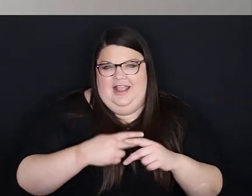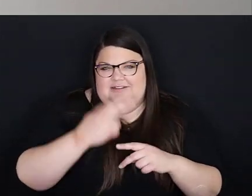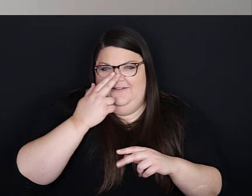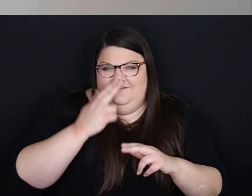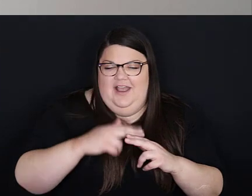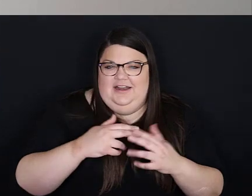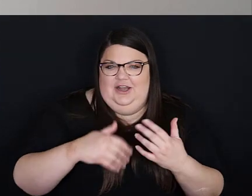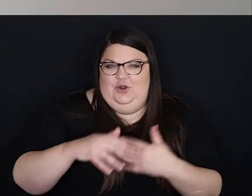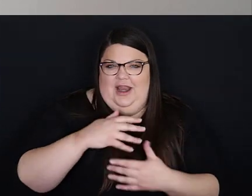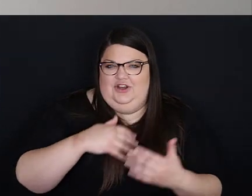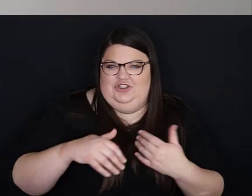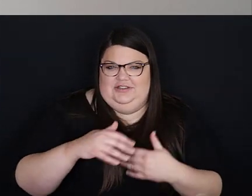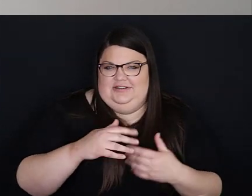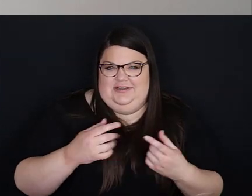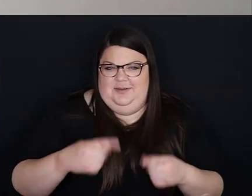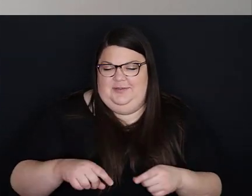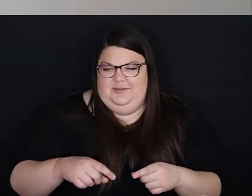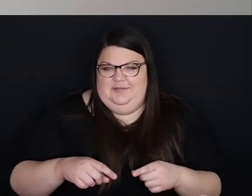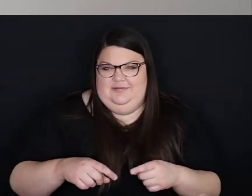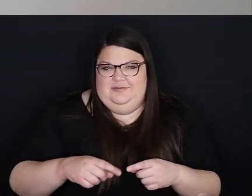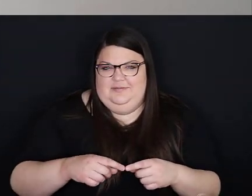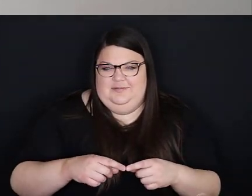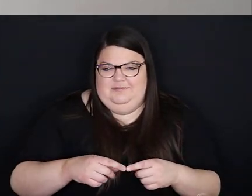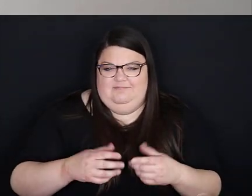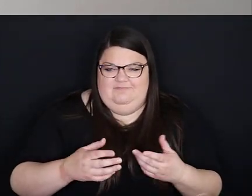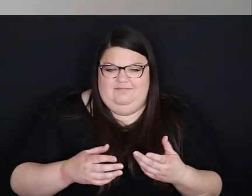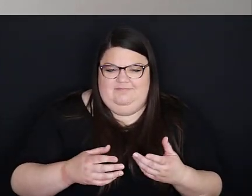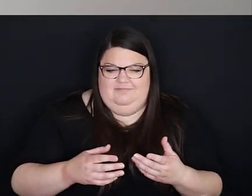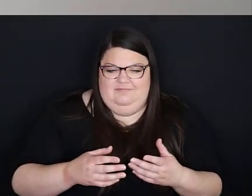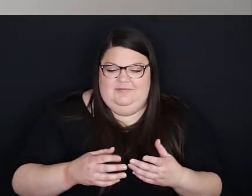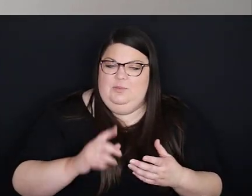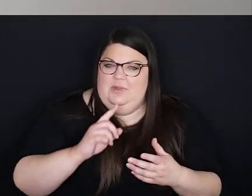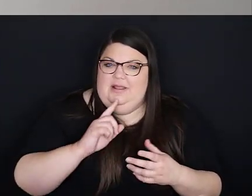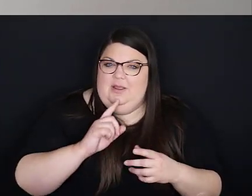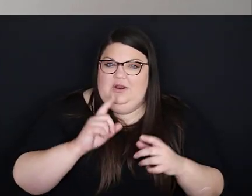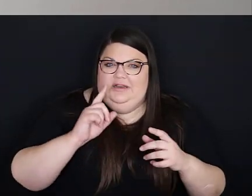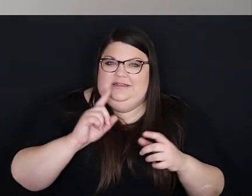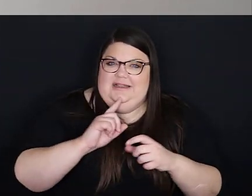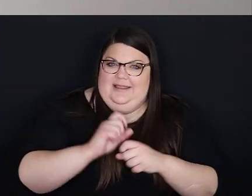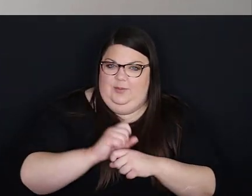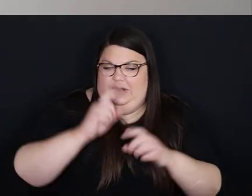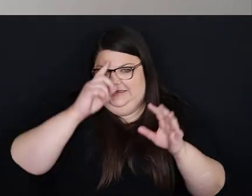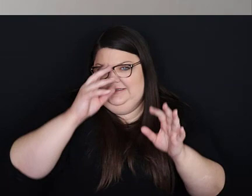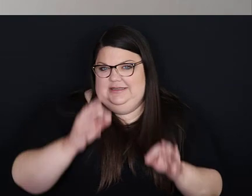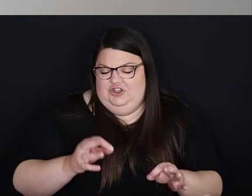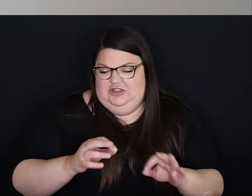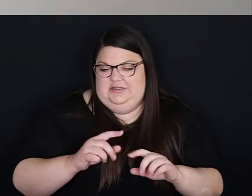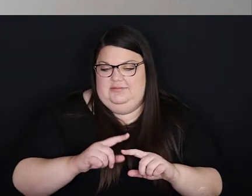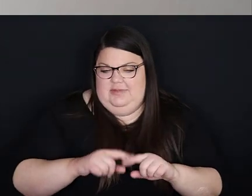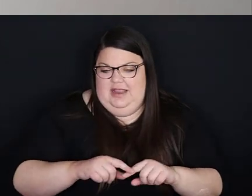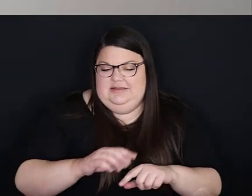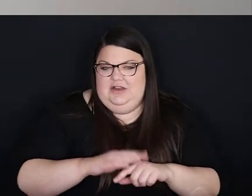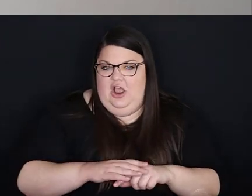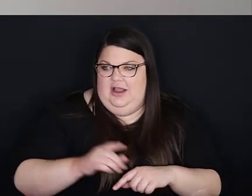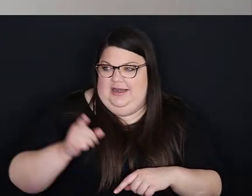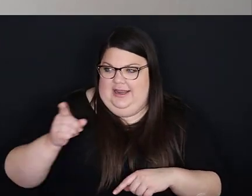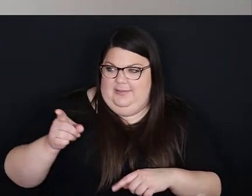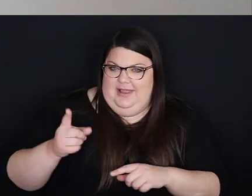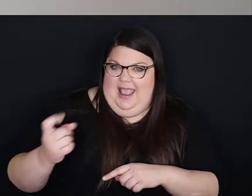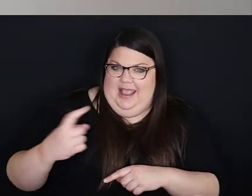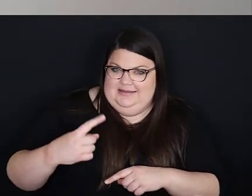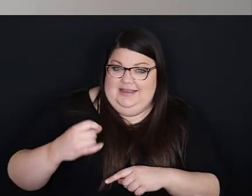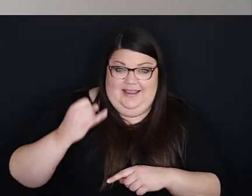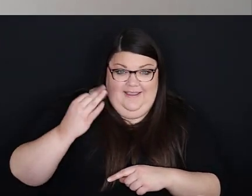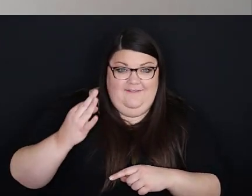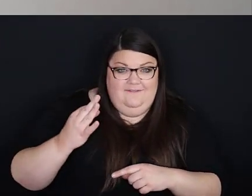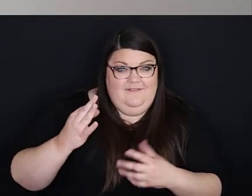fun interactions that were deliberate decisions based on him asking if